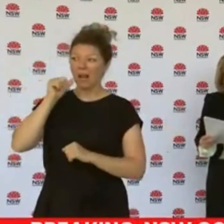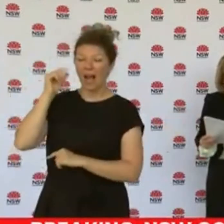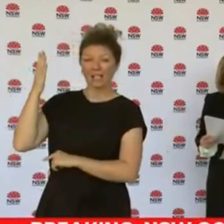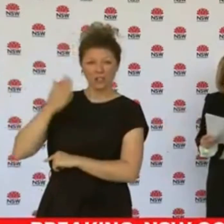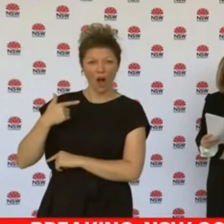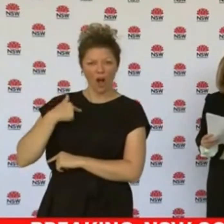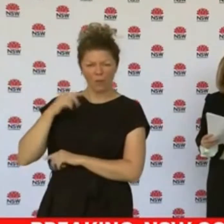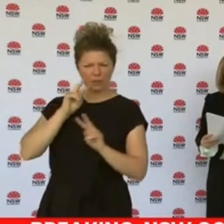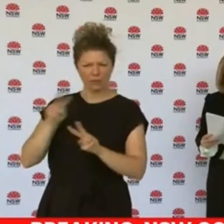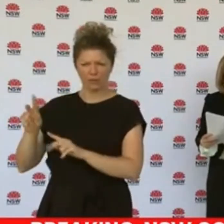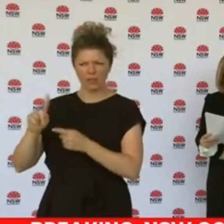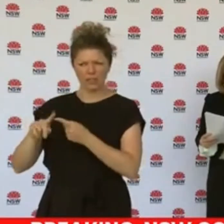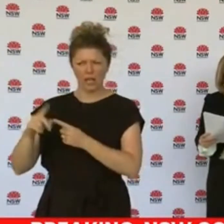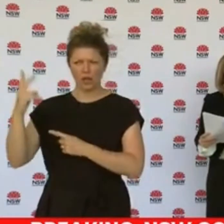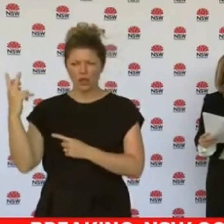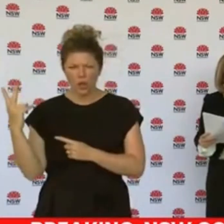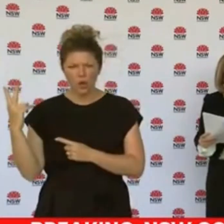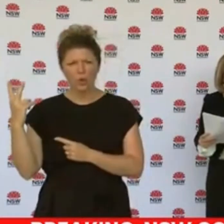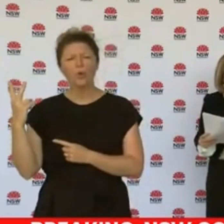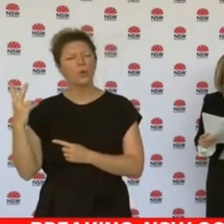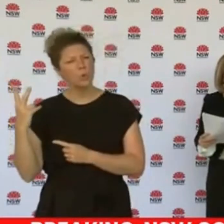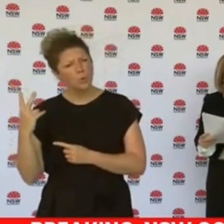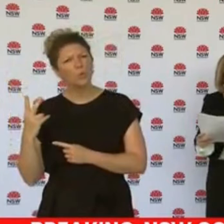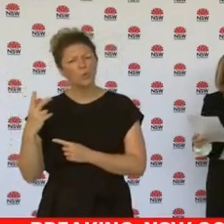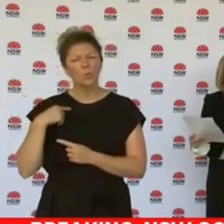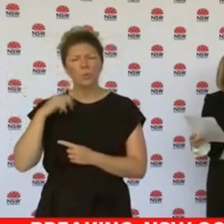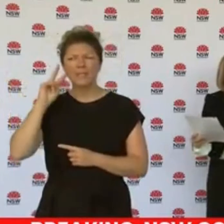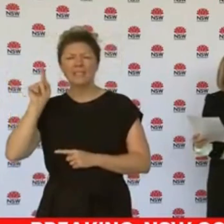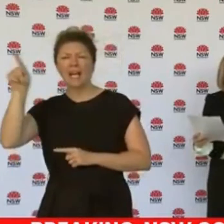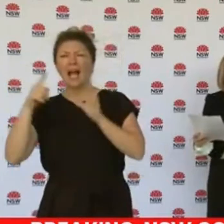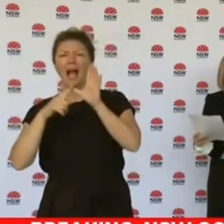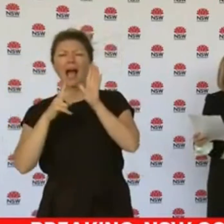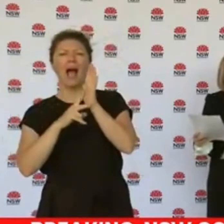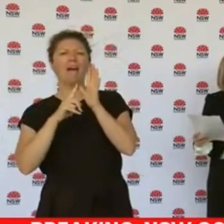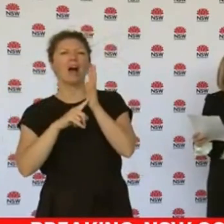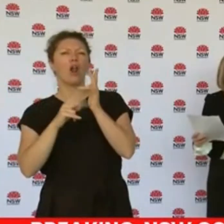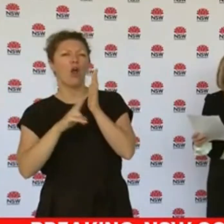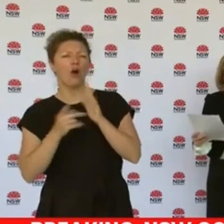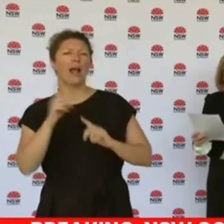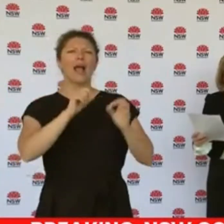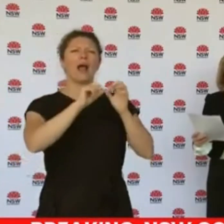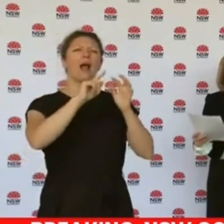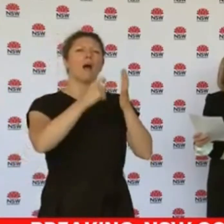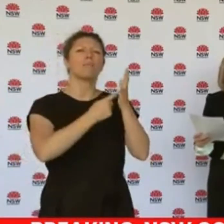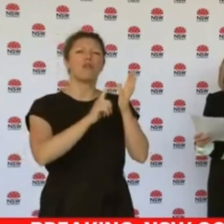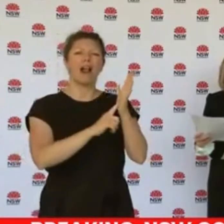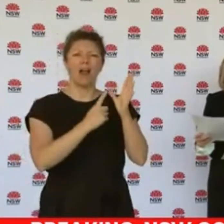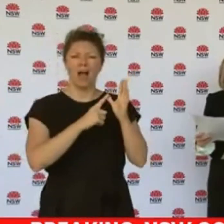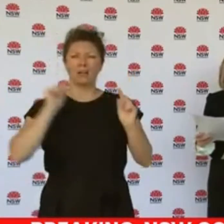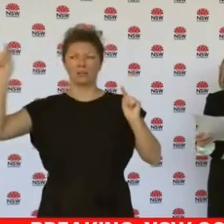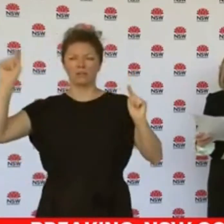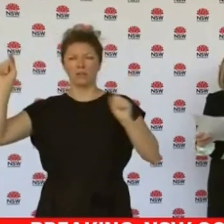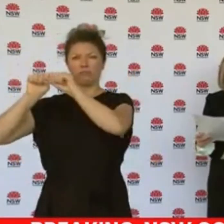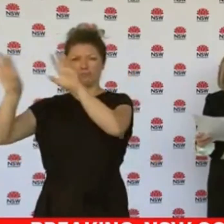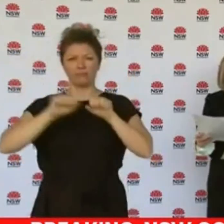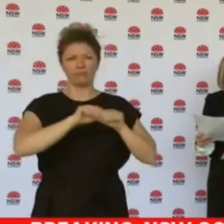overnight demonstrates that whilst the main threat of those clusters, both the Avalon cluster and then the related Berejiklian cluster, the